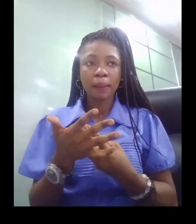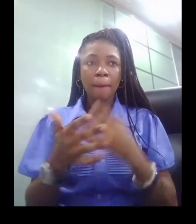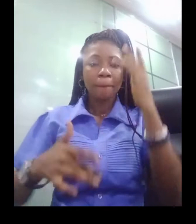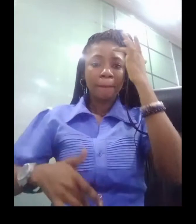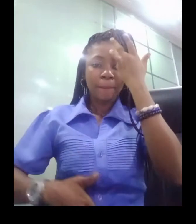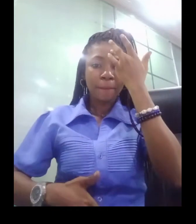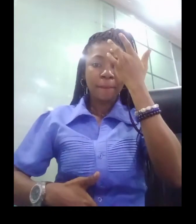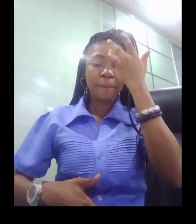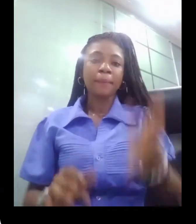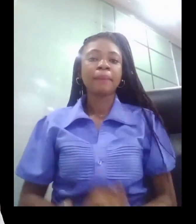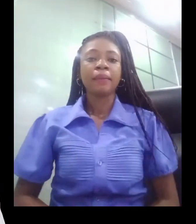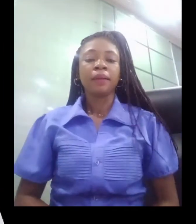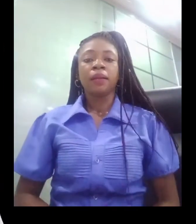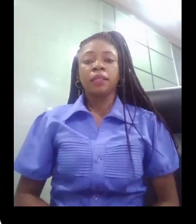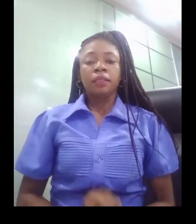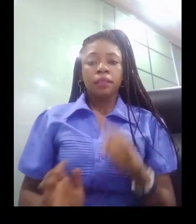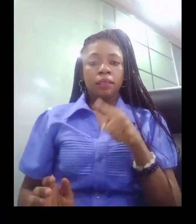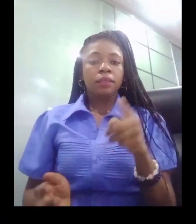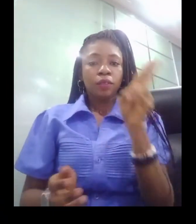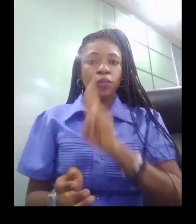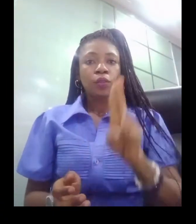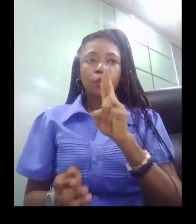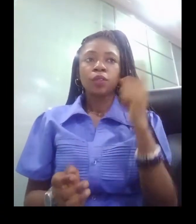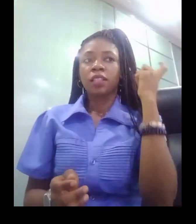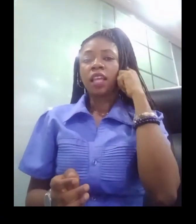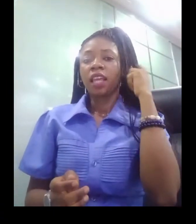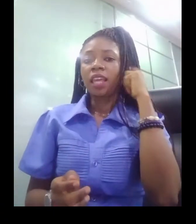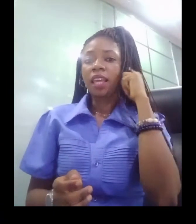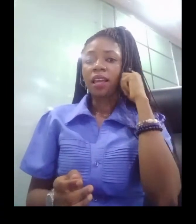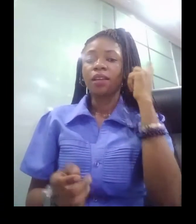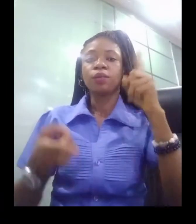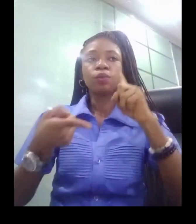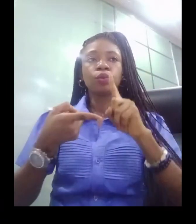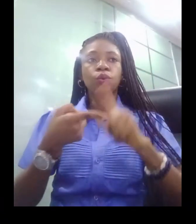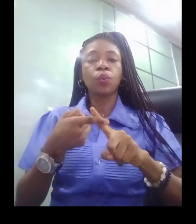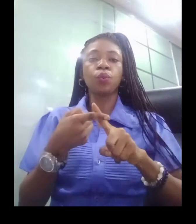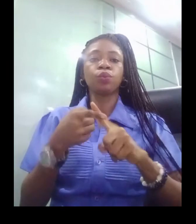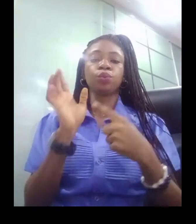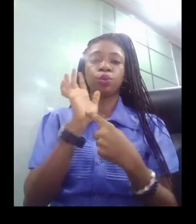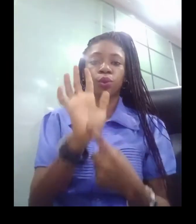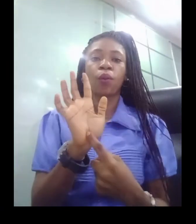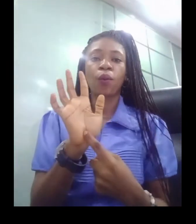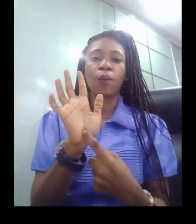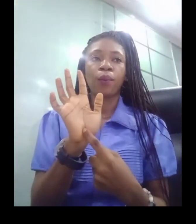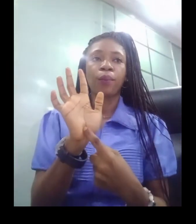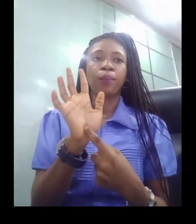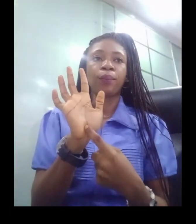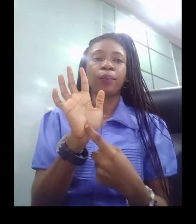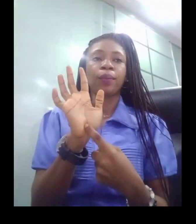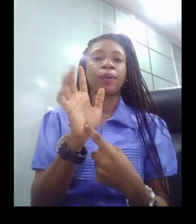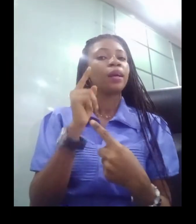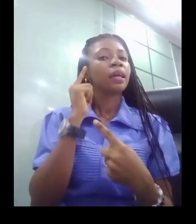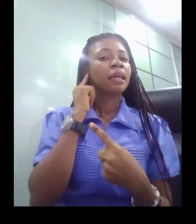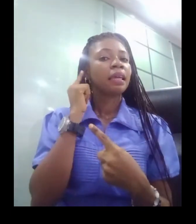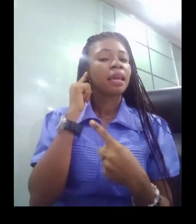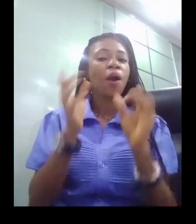and ache. She used ear and ear to indicate ear